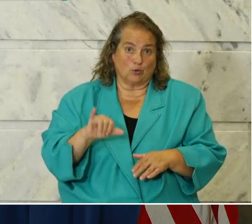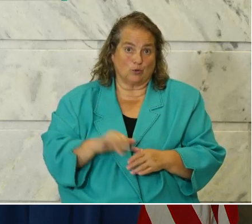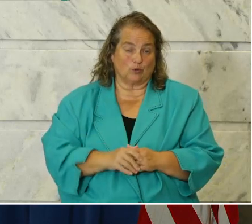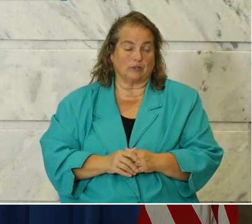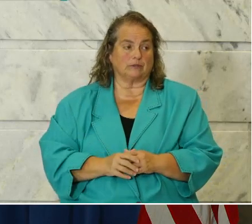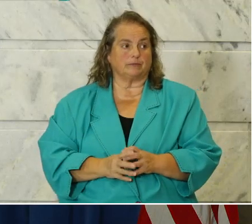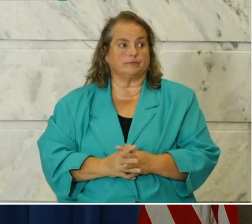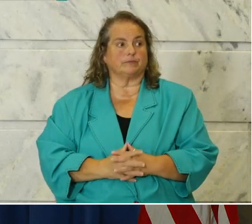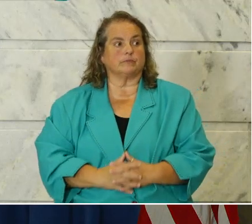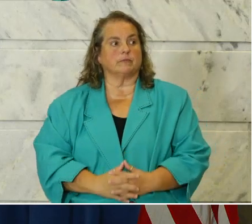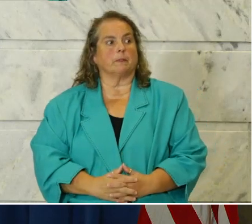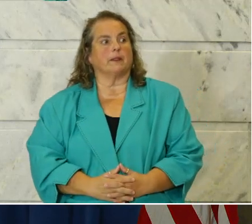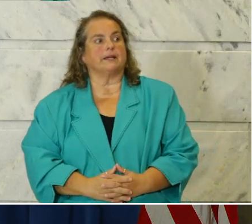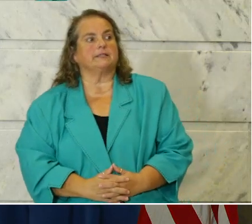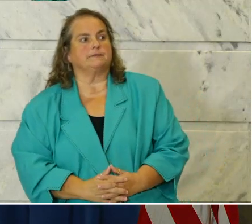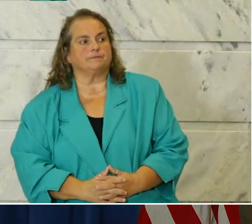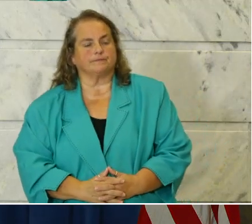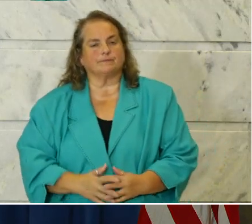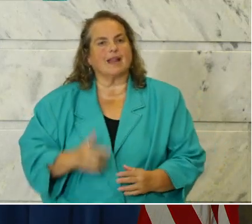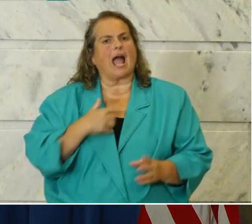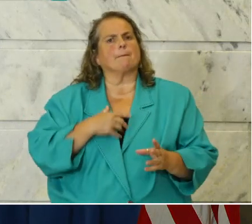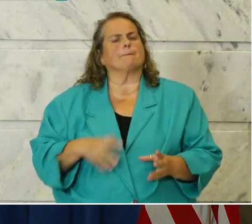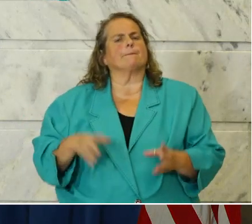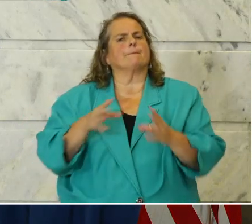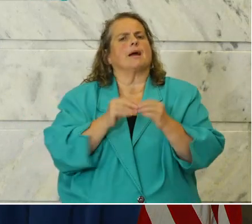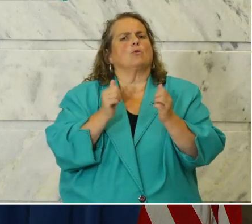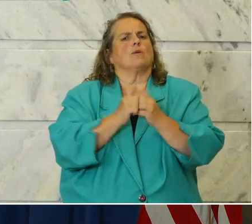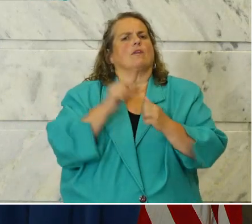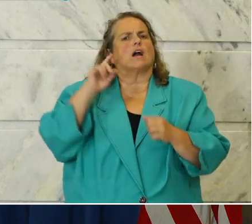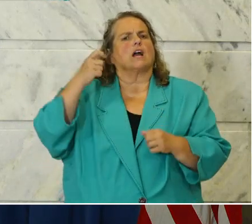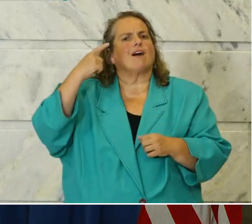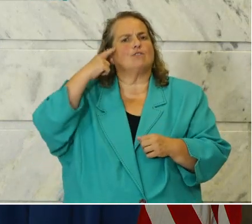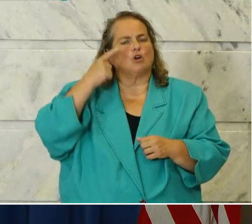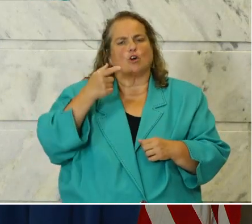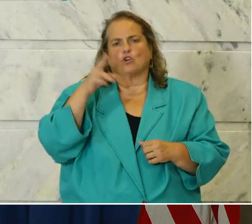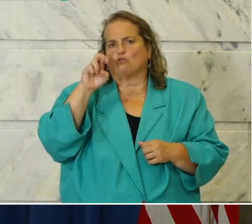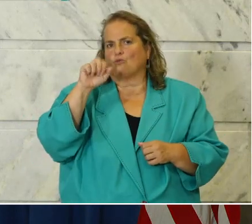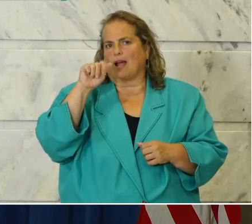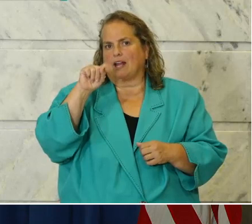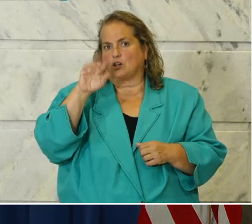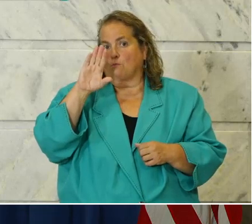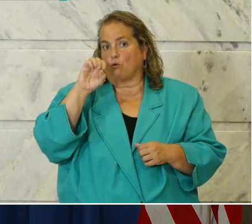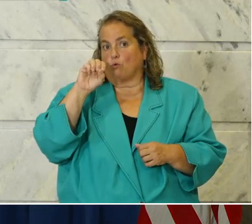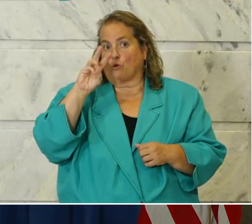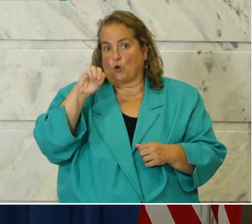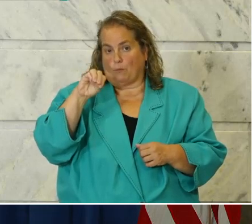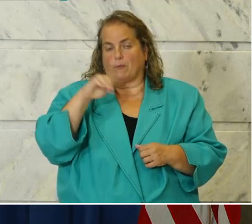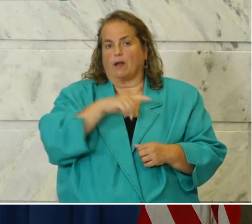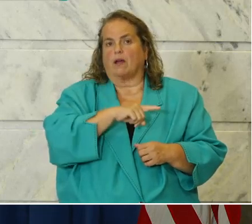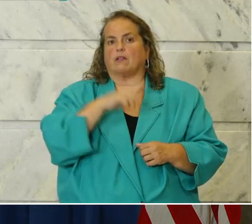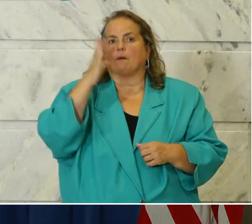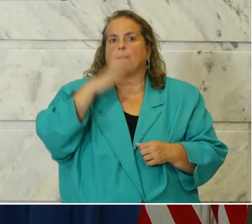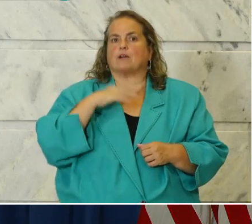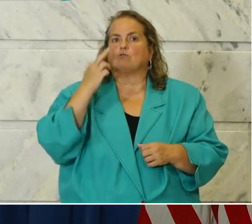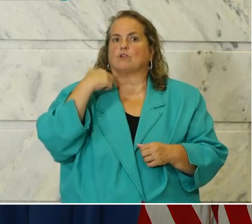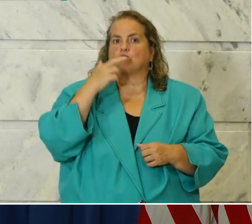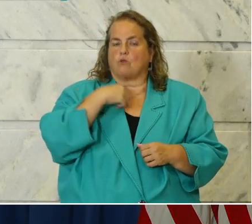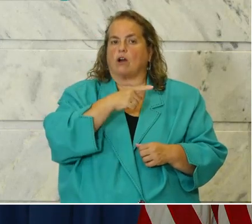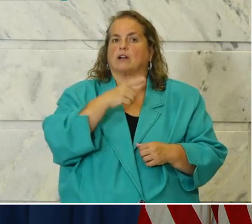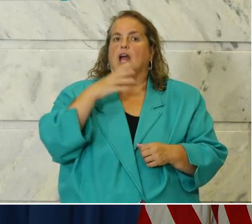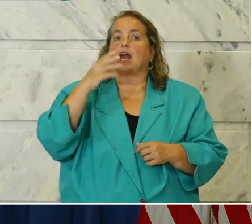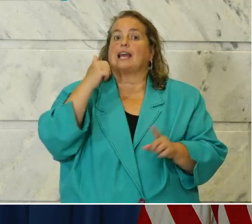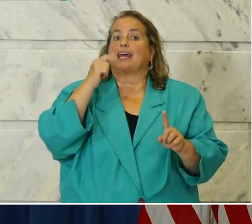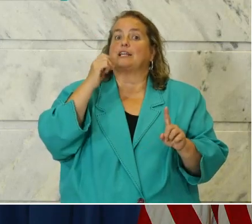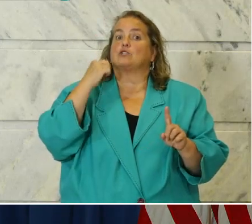Flood Brewing Company today, a guy named Zach Barnes. He expanded into Middletown at the beginning of the year, and as you can imagine with a restaurant and brewery, it's been